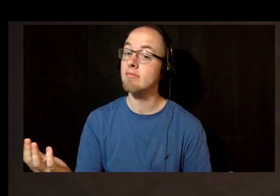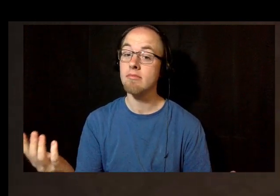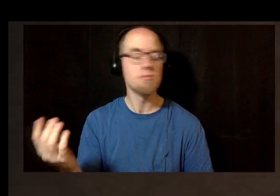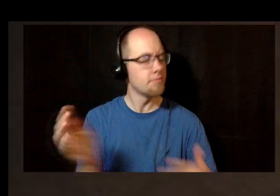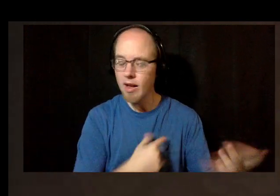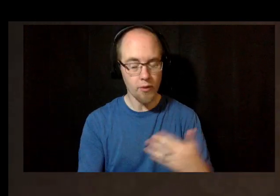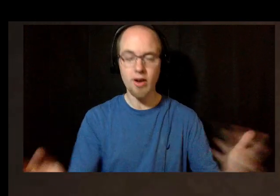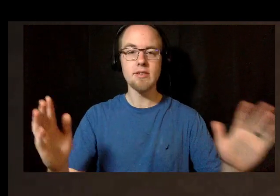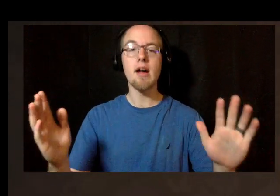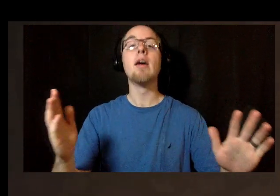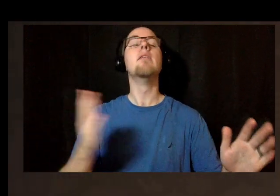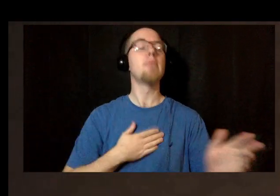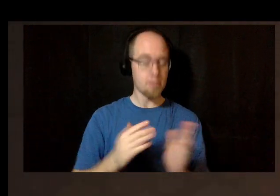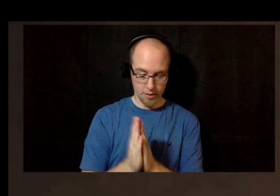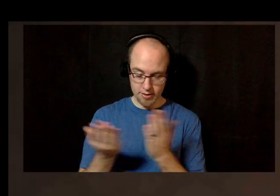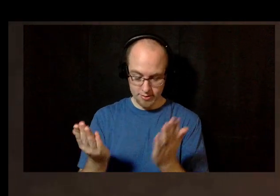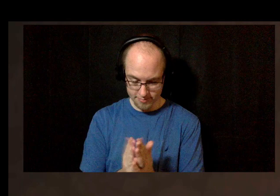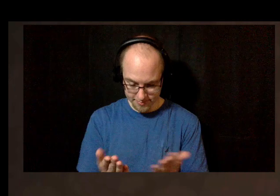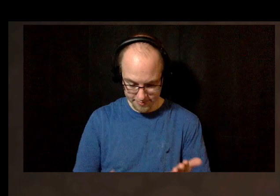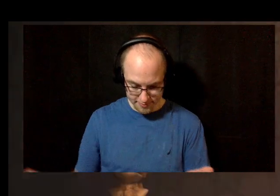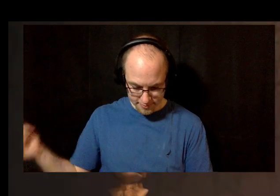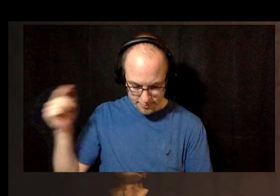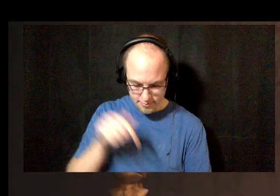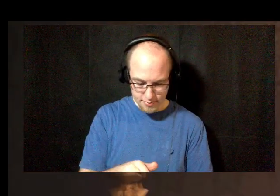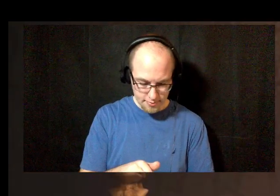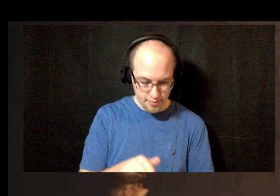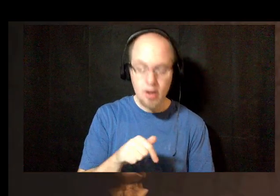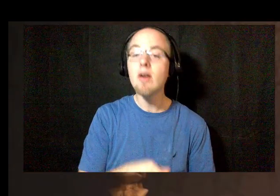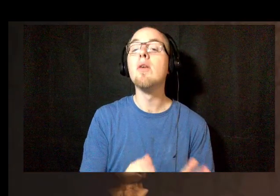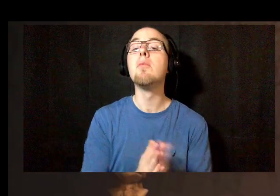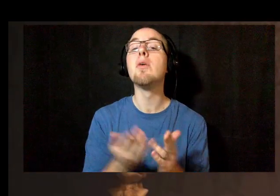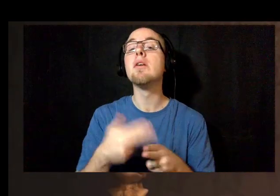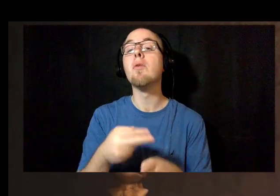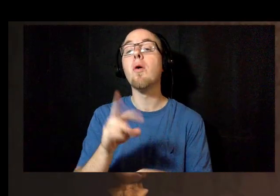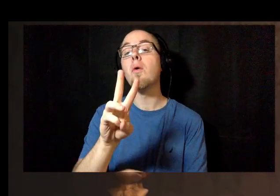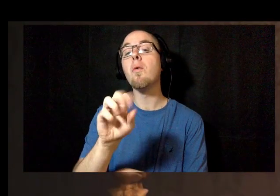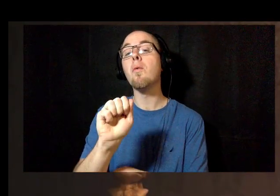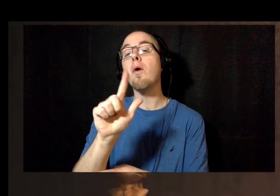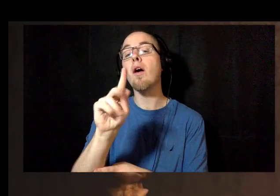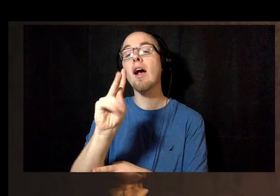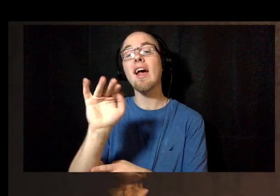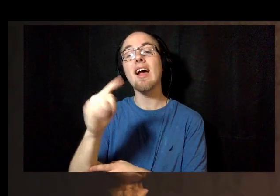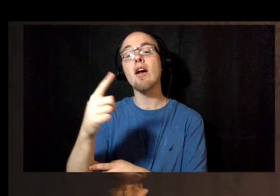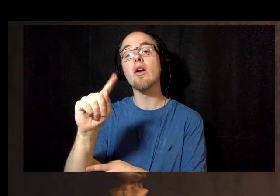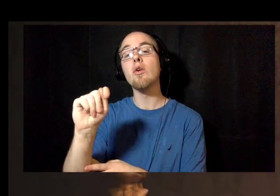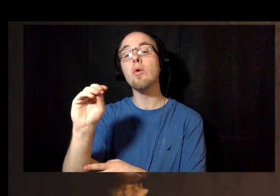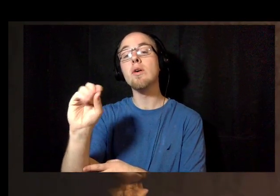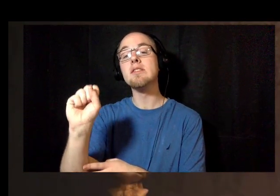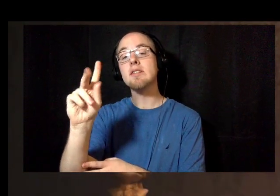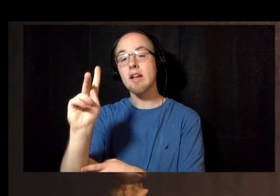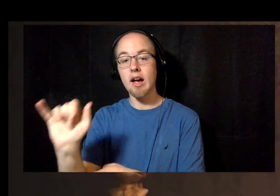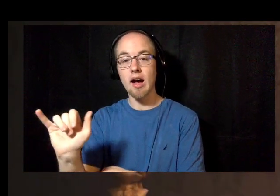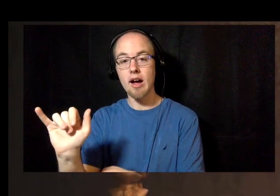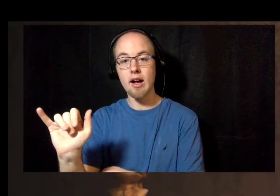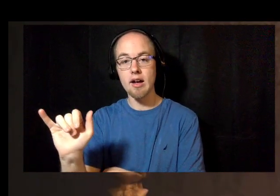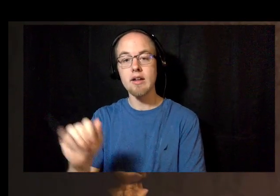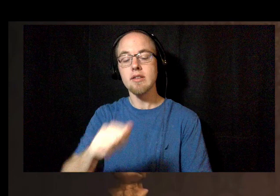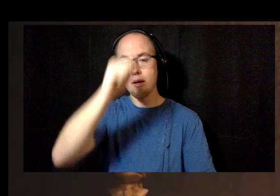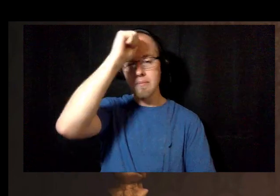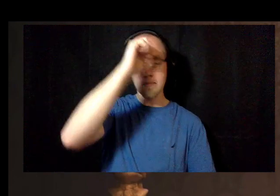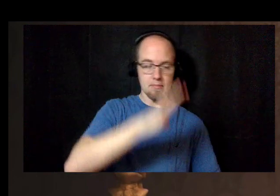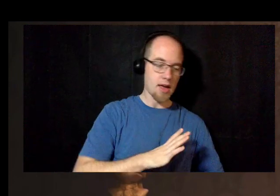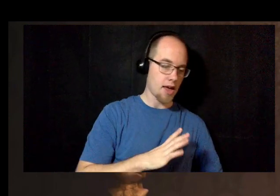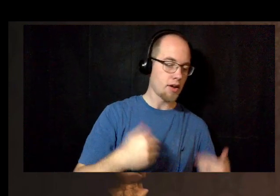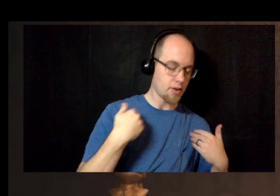Anyway, my book is called Walking to Skye. It's about a young man who walks from the southernmost borders